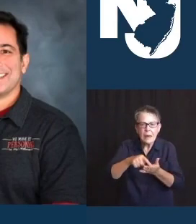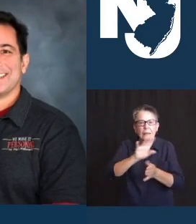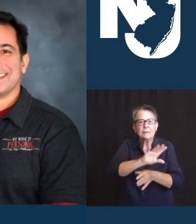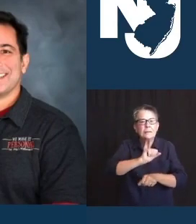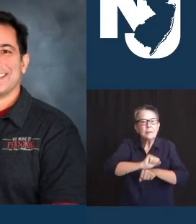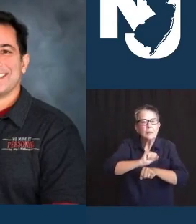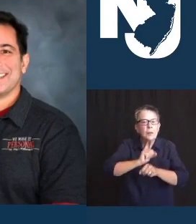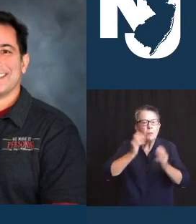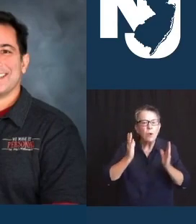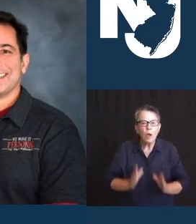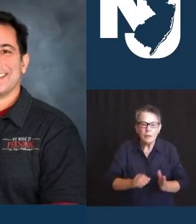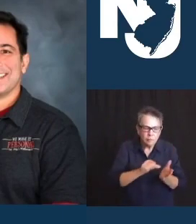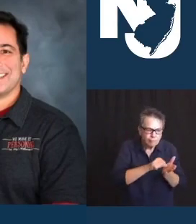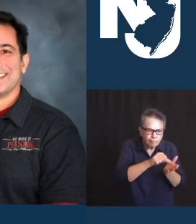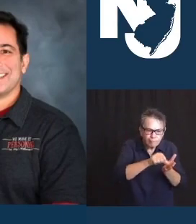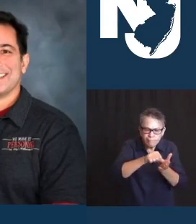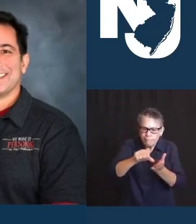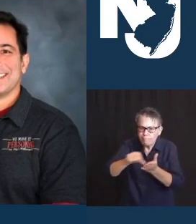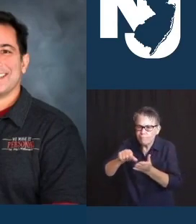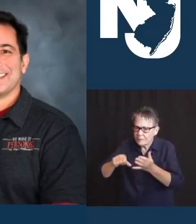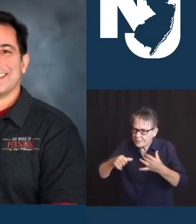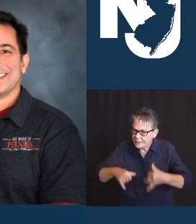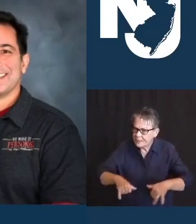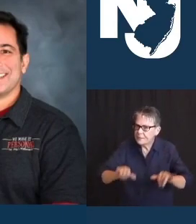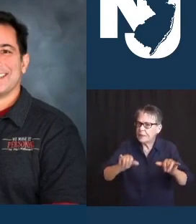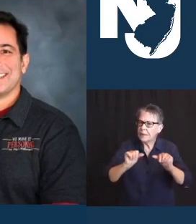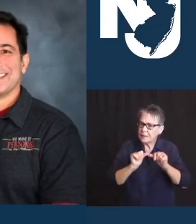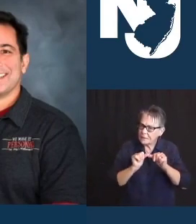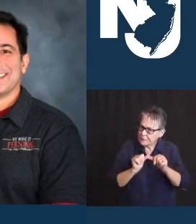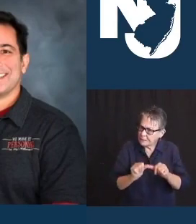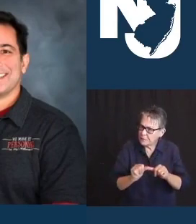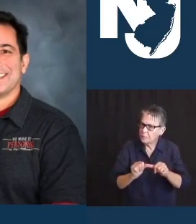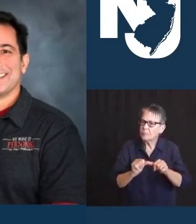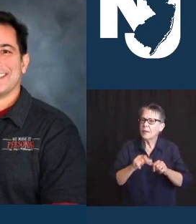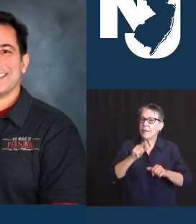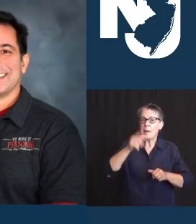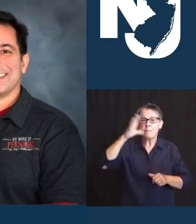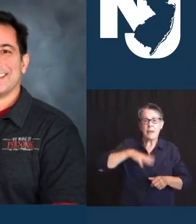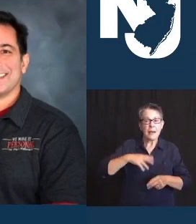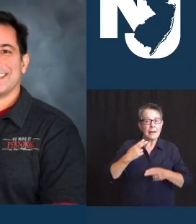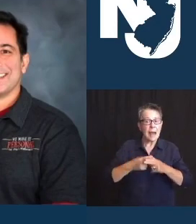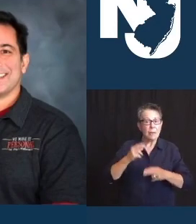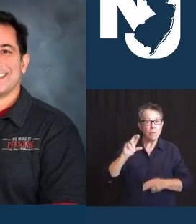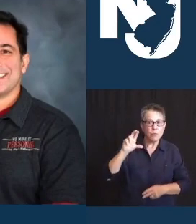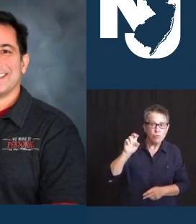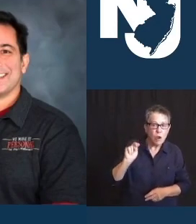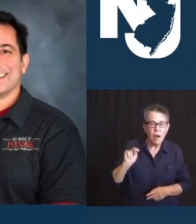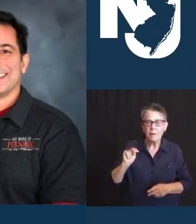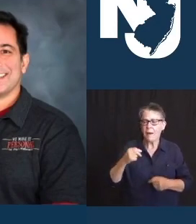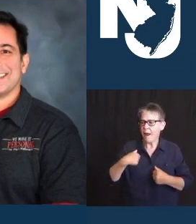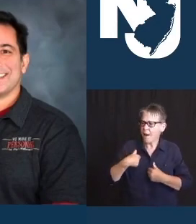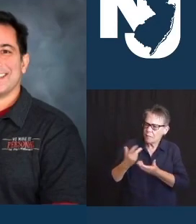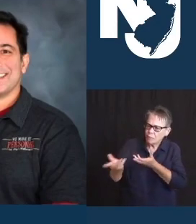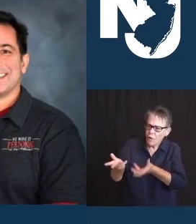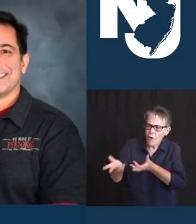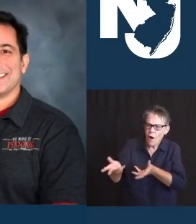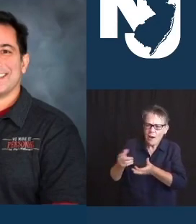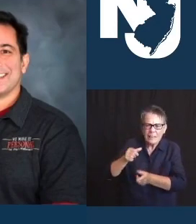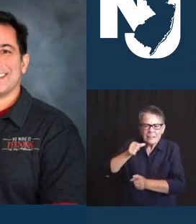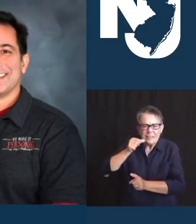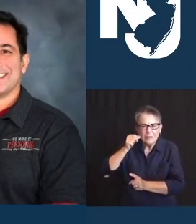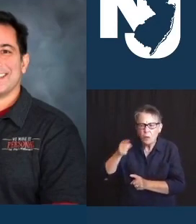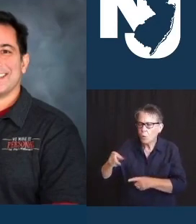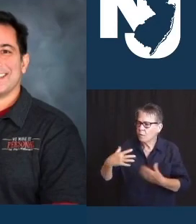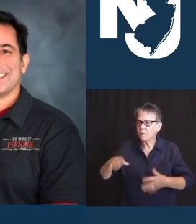had the great pleasure of speaking with Ron on Wednesday afternoon, and I know he shares our optimism in the days ahead, although he reminded me he's